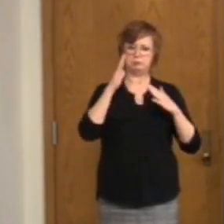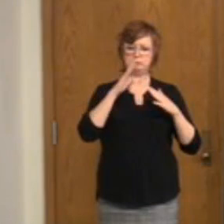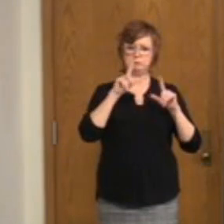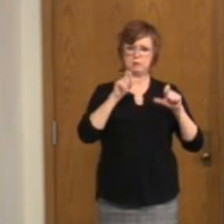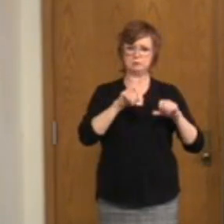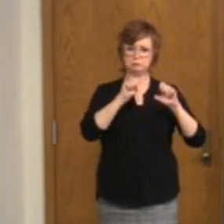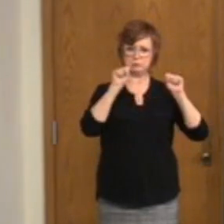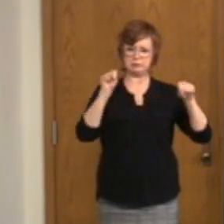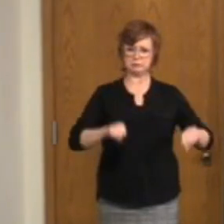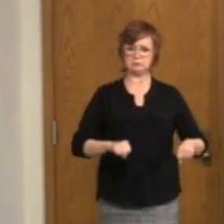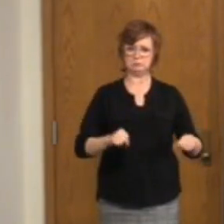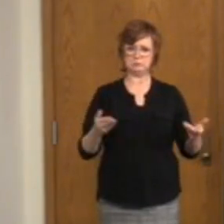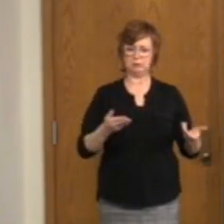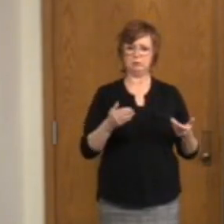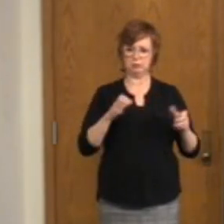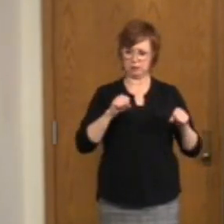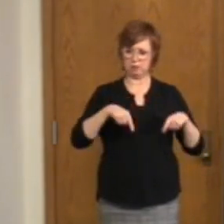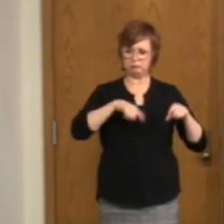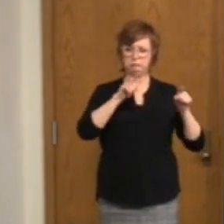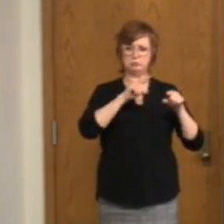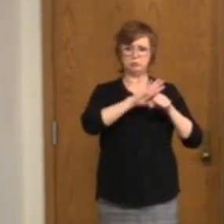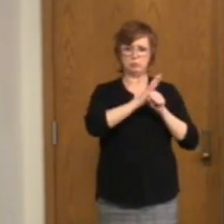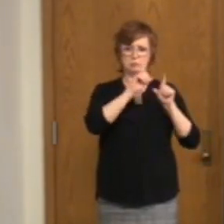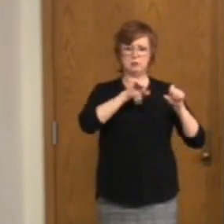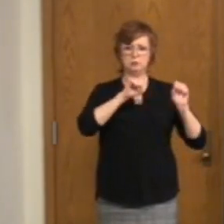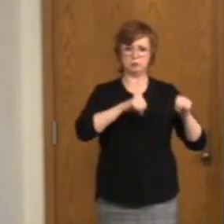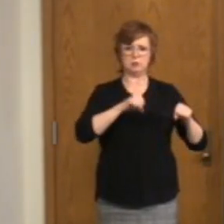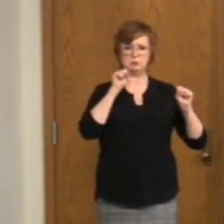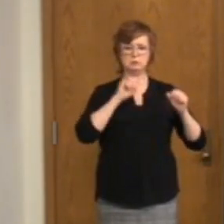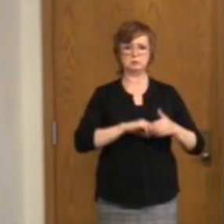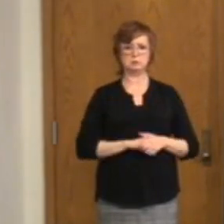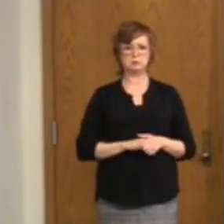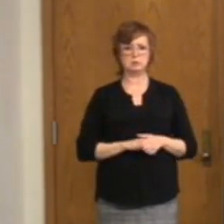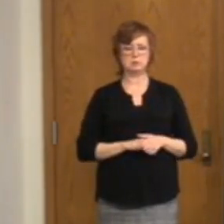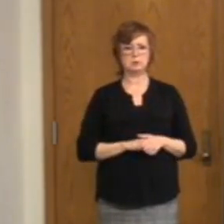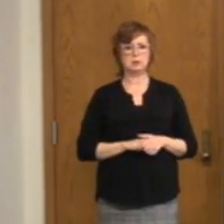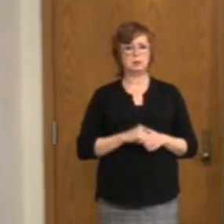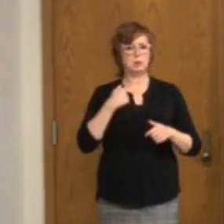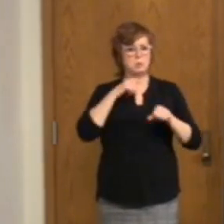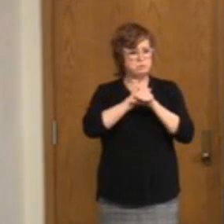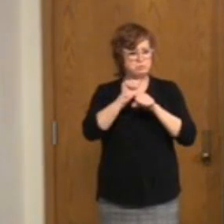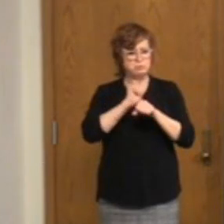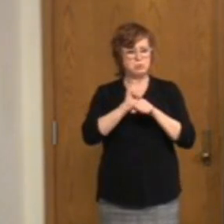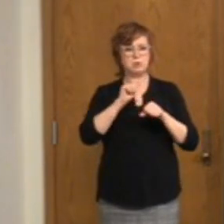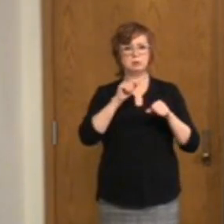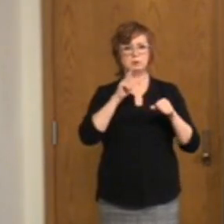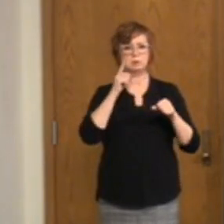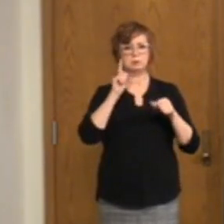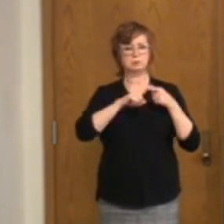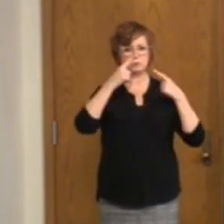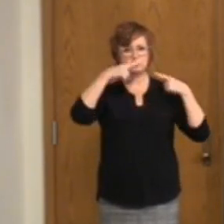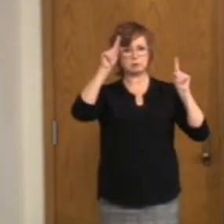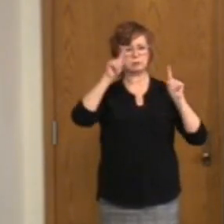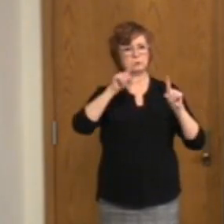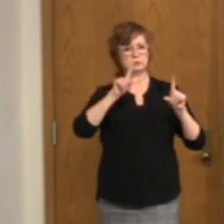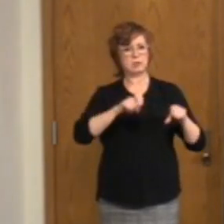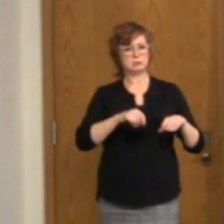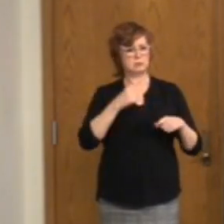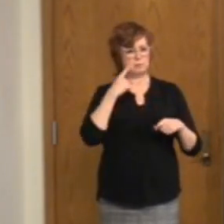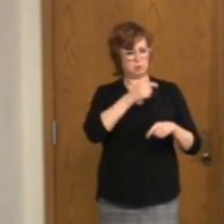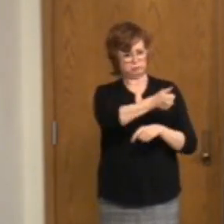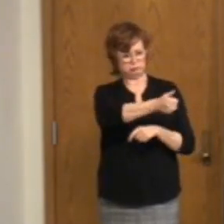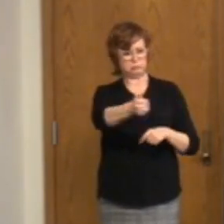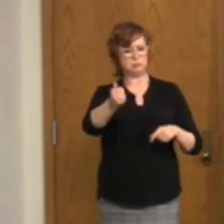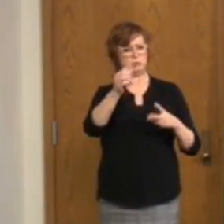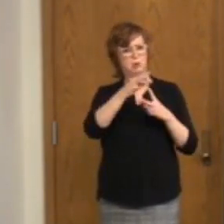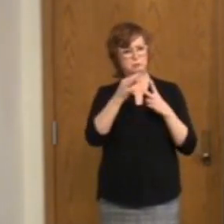front lines of our healthcare system that have worked so hard to ensure that Saskatchewan people have access to testing should they choose to do so. And now they